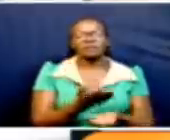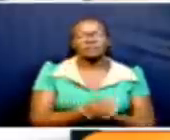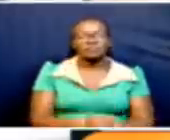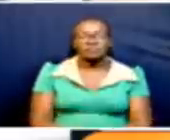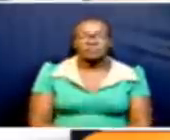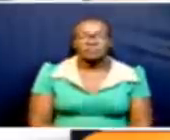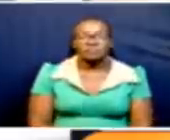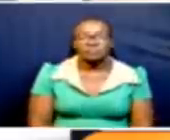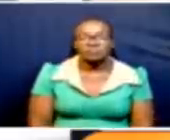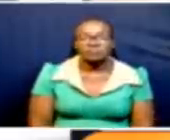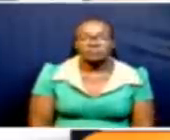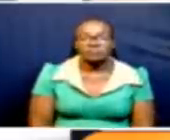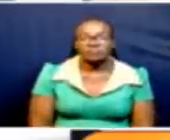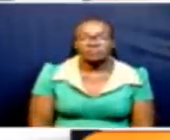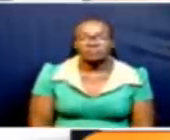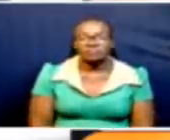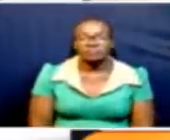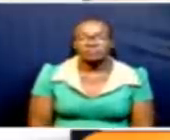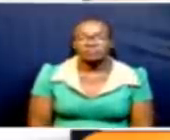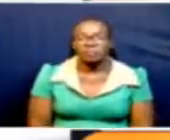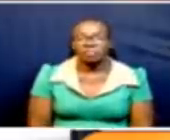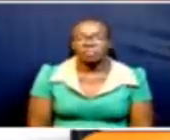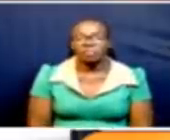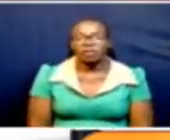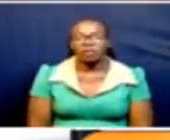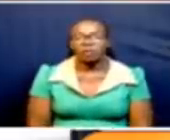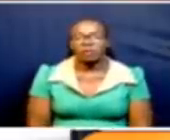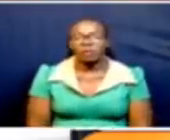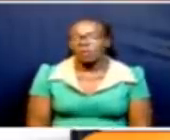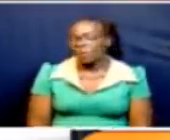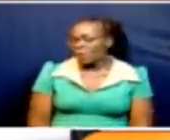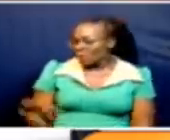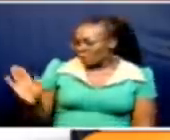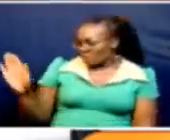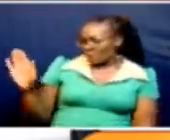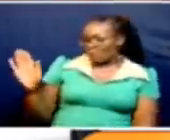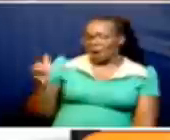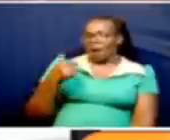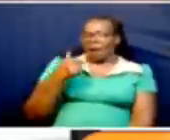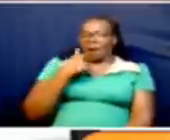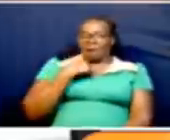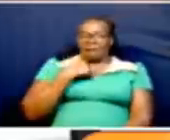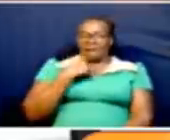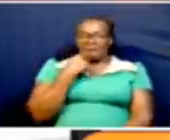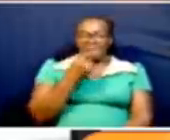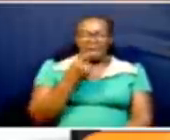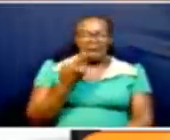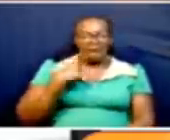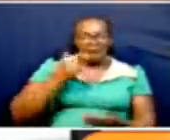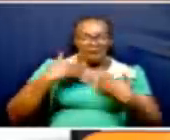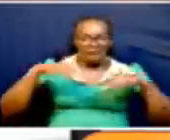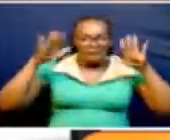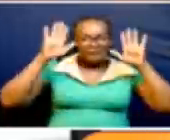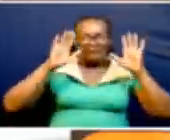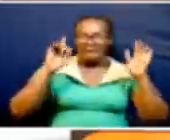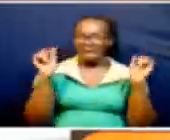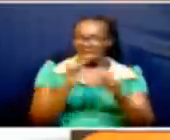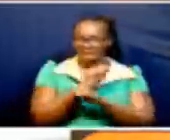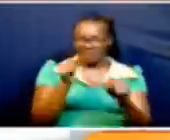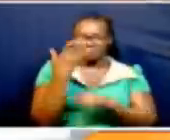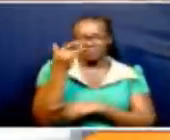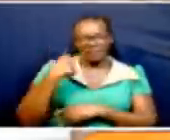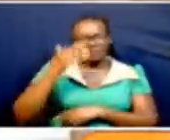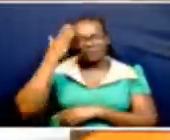see, Jeff, if I may cut Honorable Member a little bit short, we can't say that we are giving up on this because we know